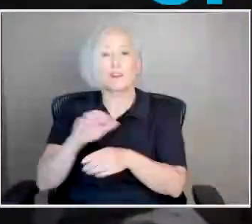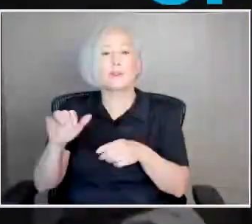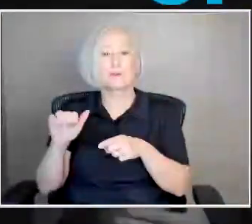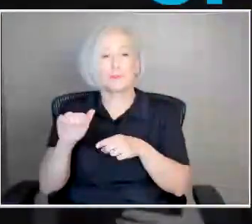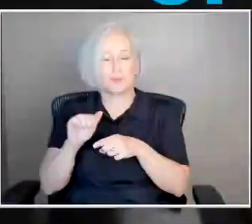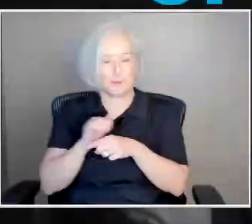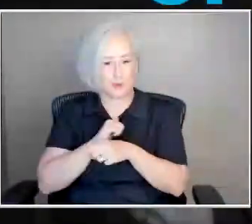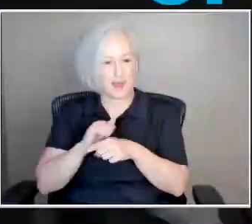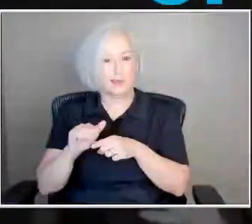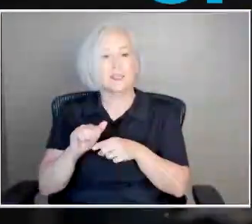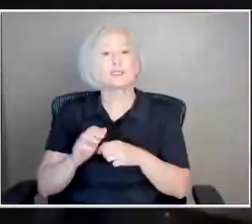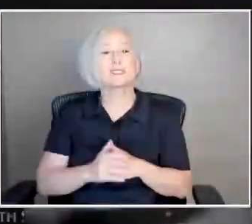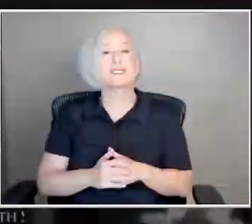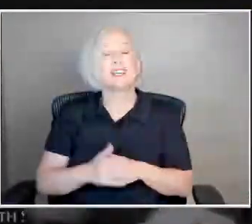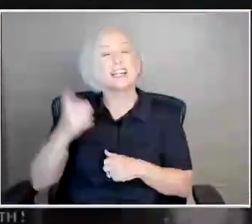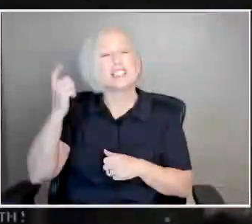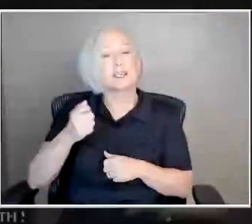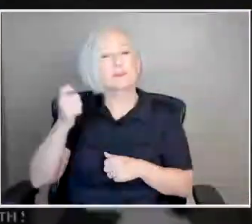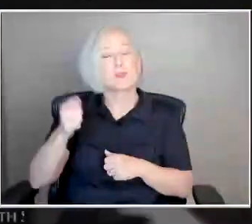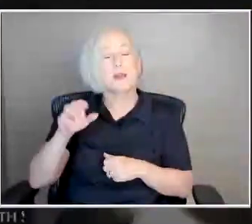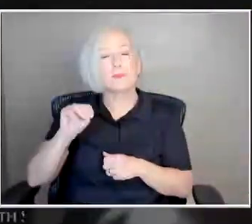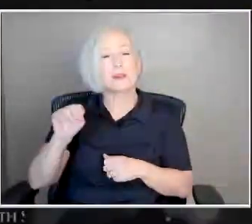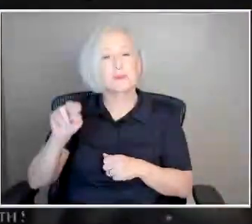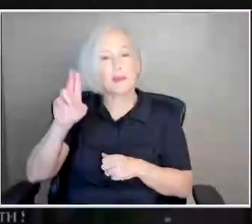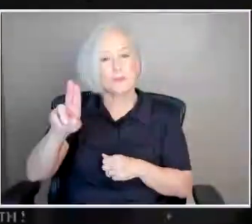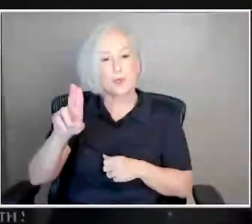Subscribe to our Morning Medical Update and Open